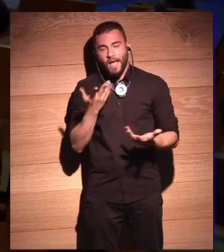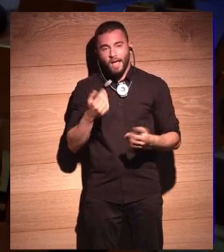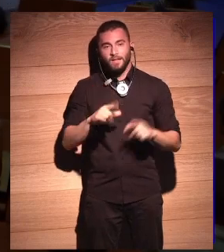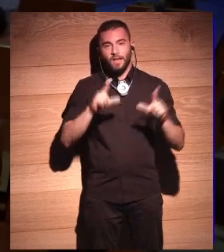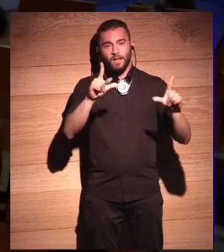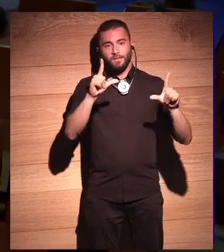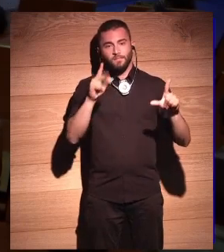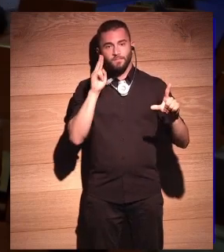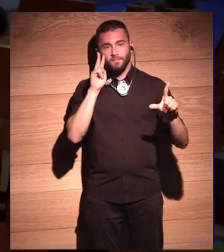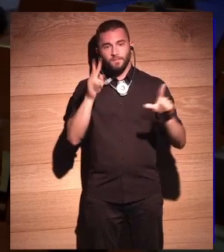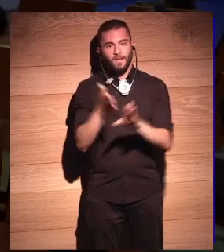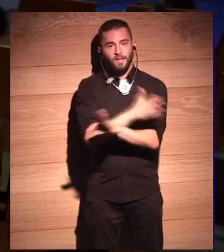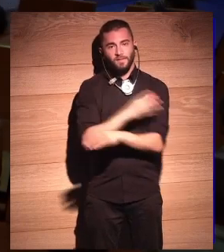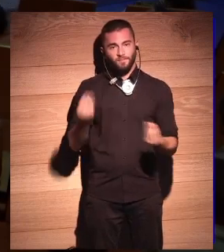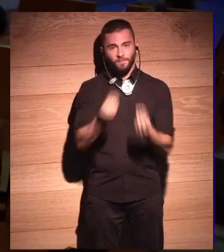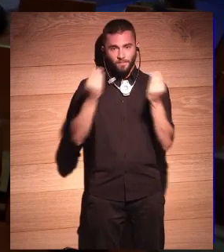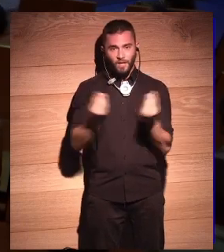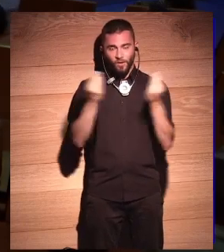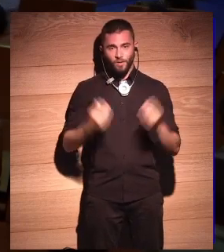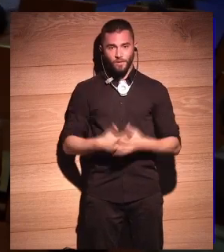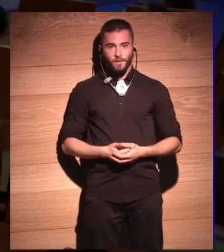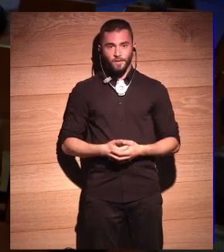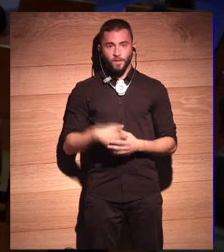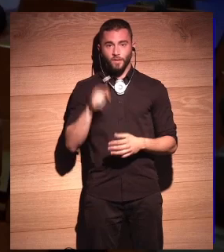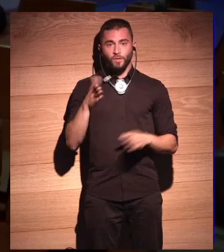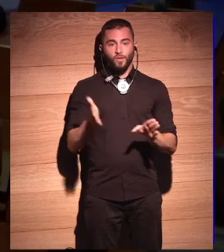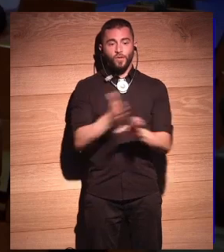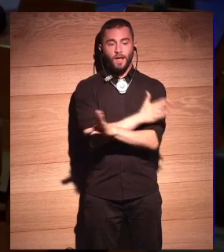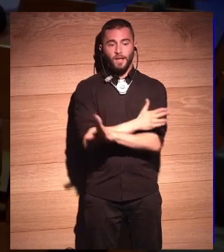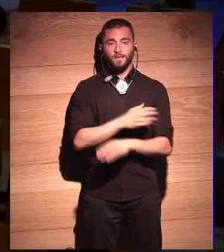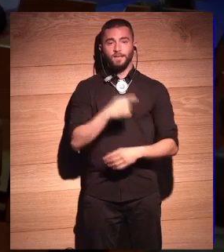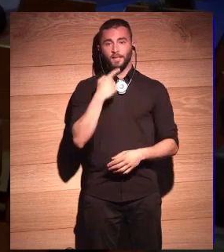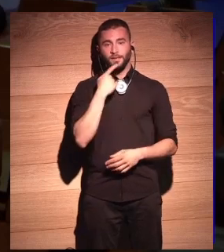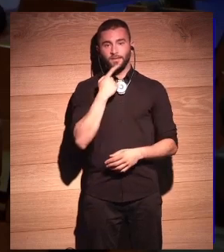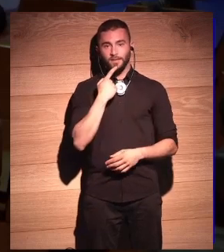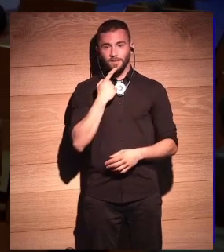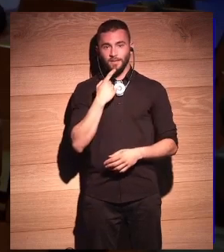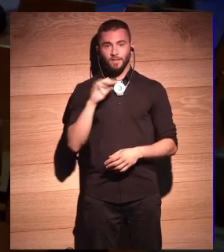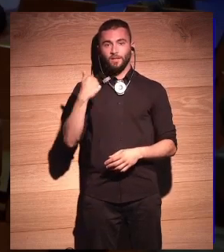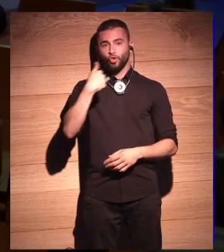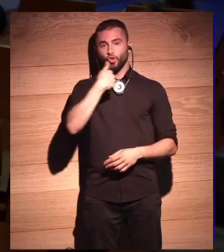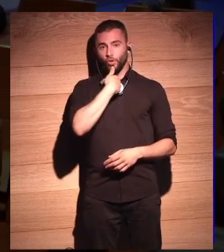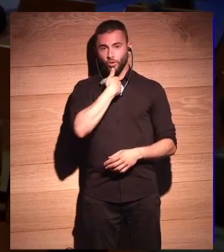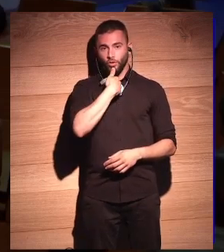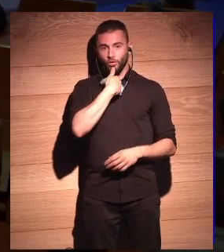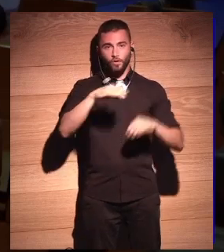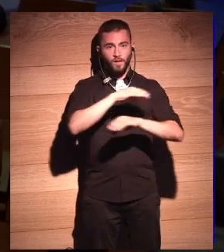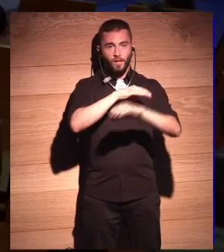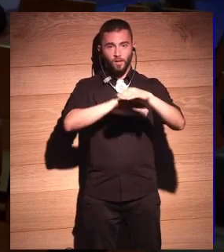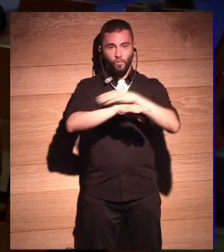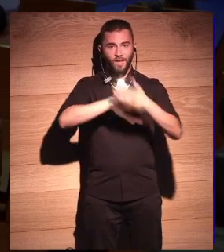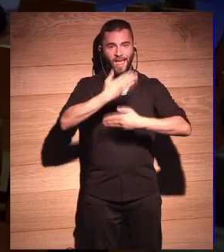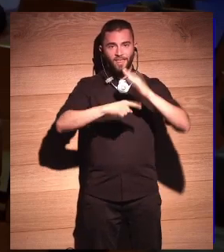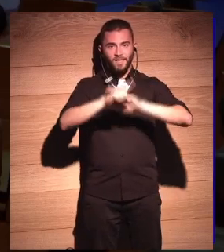that you wrote part of the code for the gloves. Yeah. I was wondering, when you started